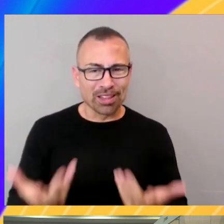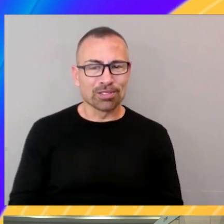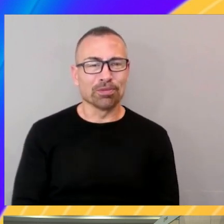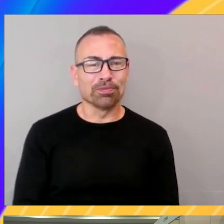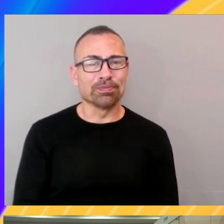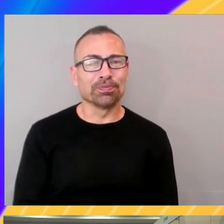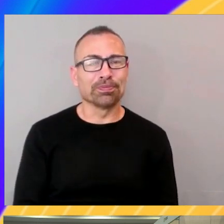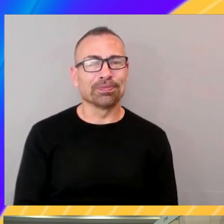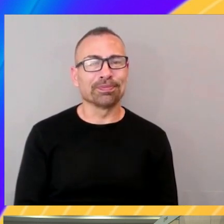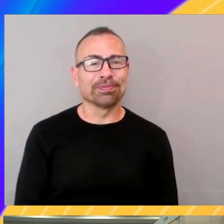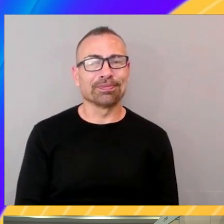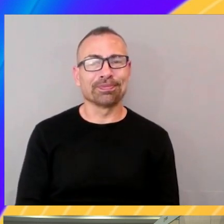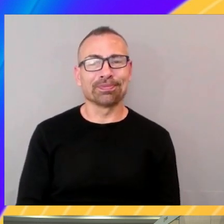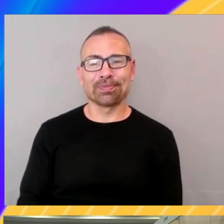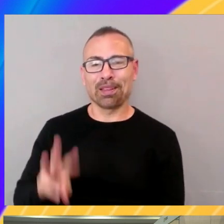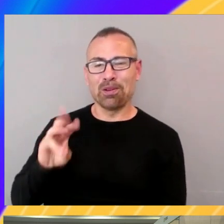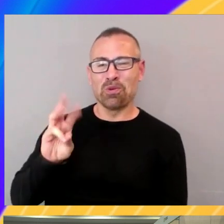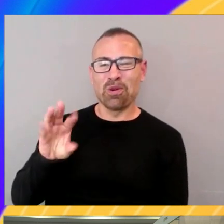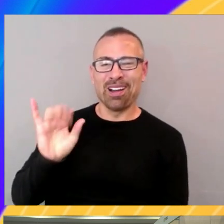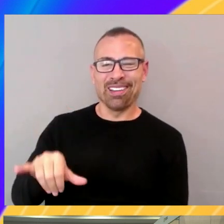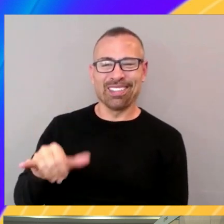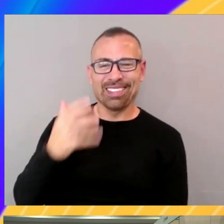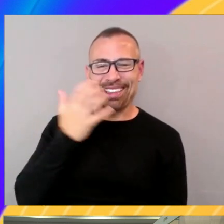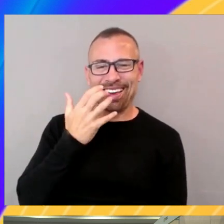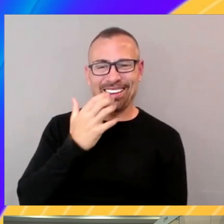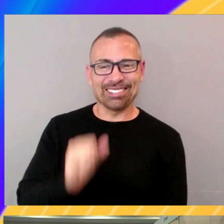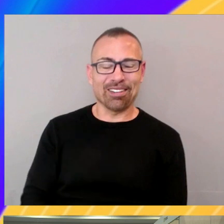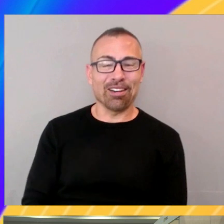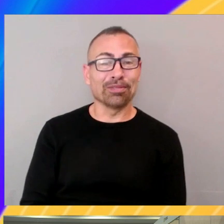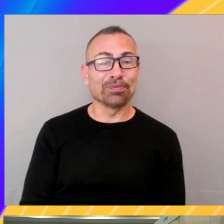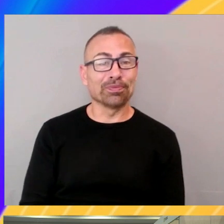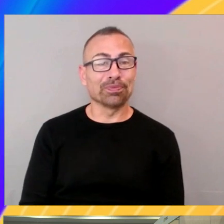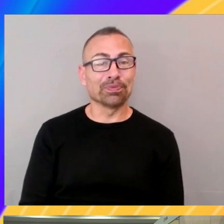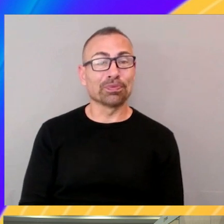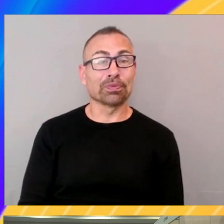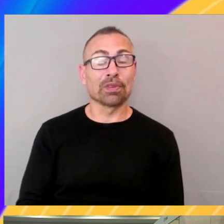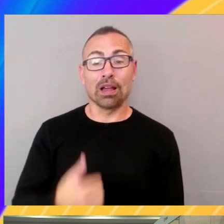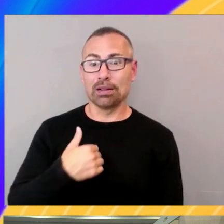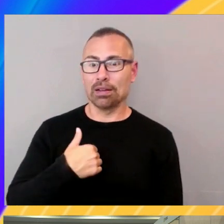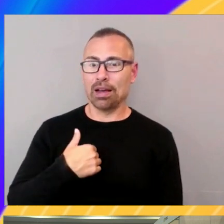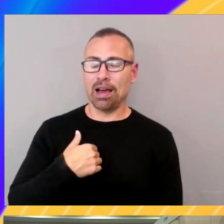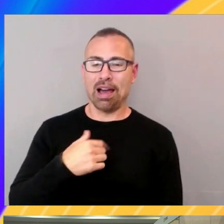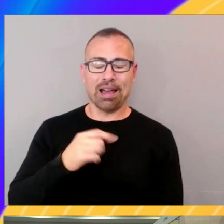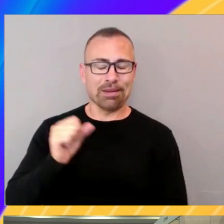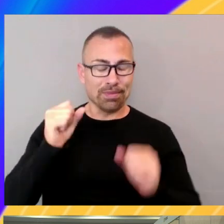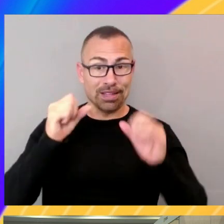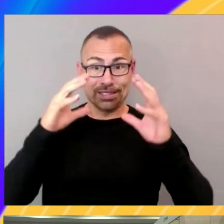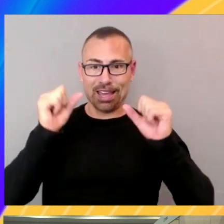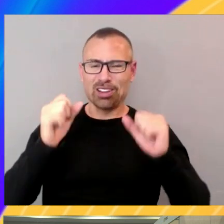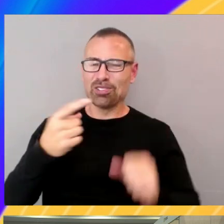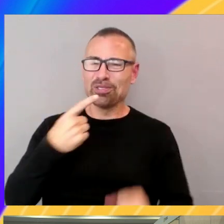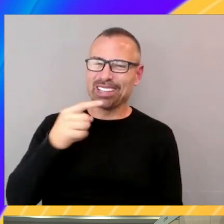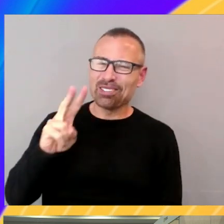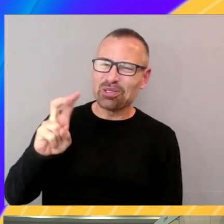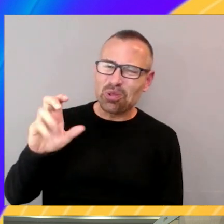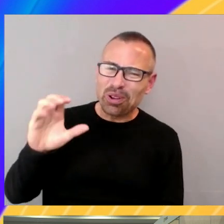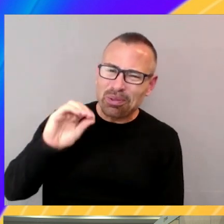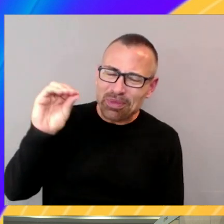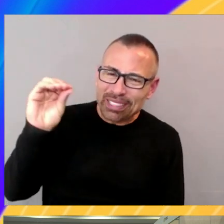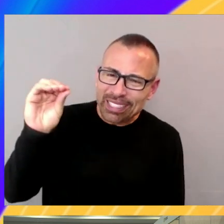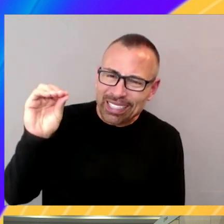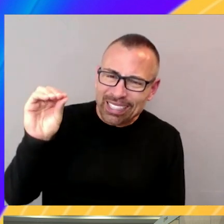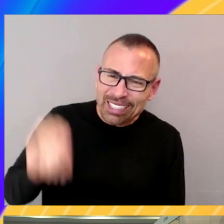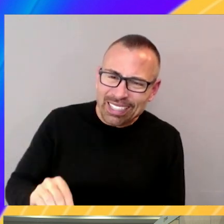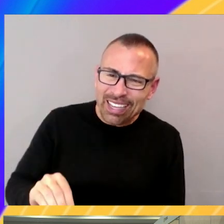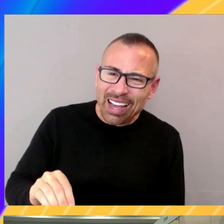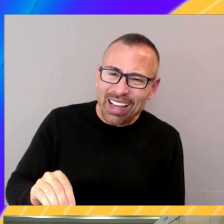Wow. That is awesome. So I'm actually just astonished. You said 200%. I can't let that go. Over a 200% click rate.